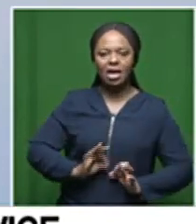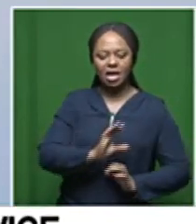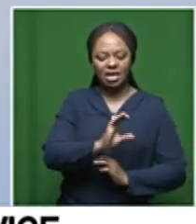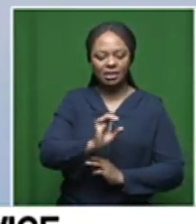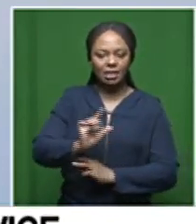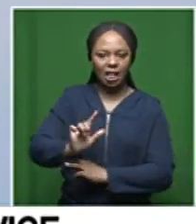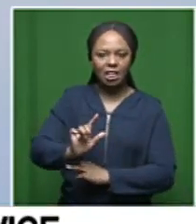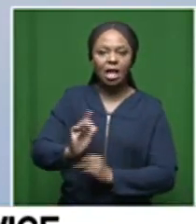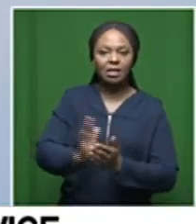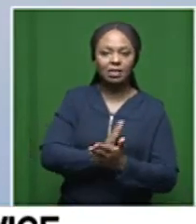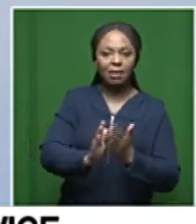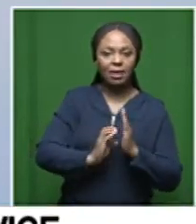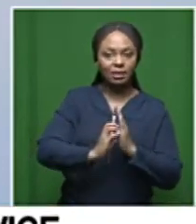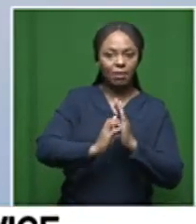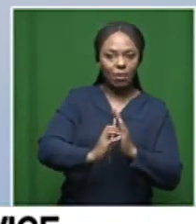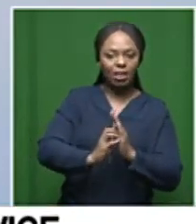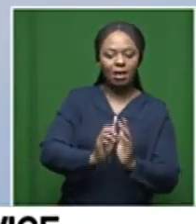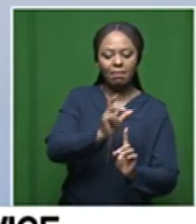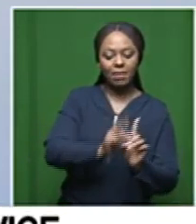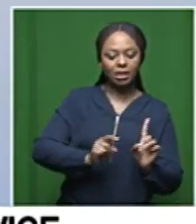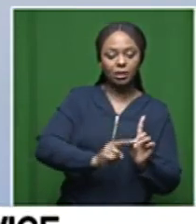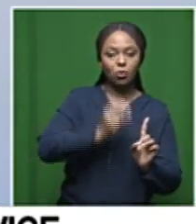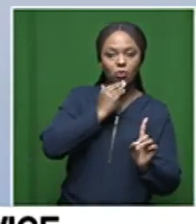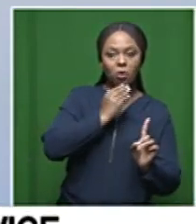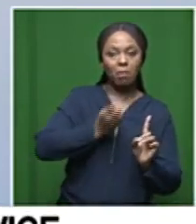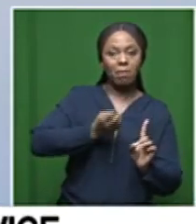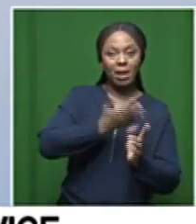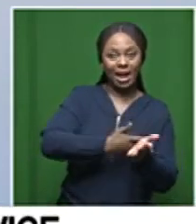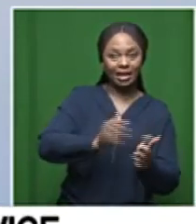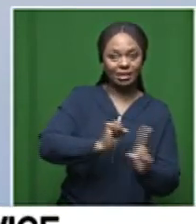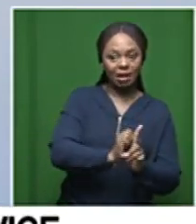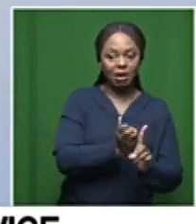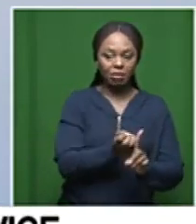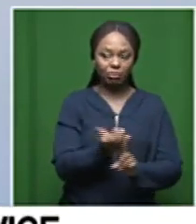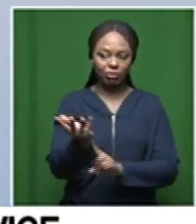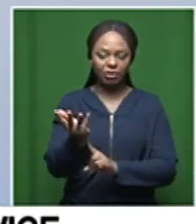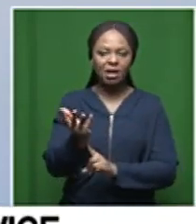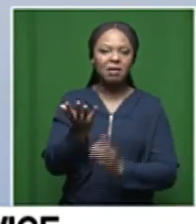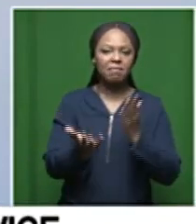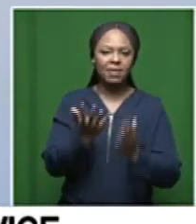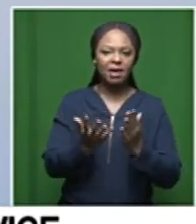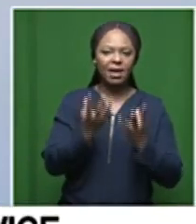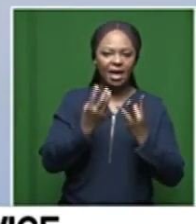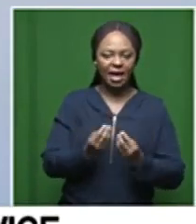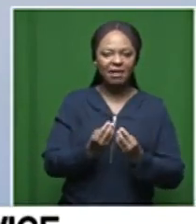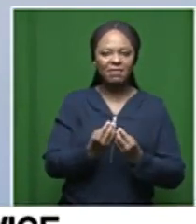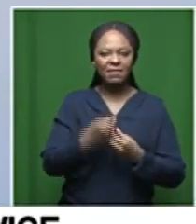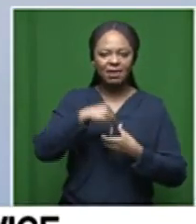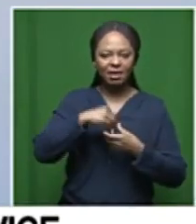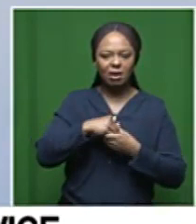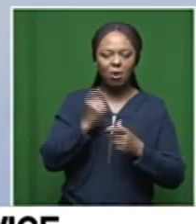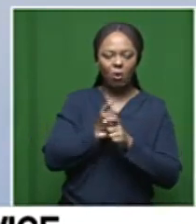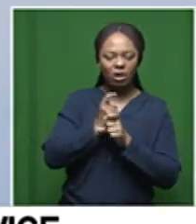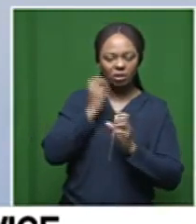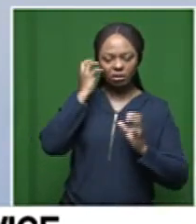some instances, a donor might already be aware that they have anemia because they have visited their doctor or their GP and been